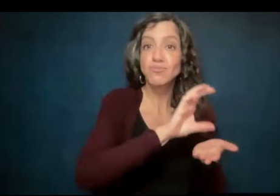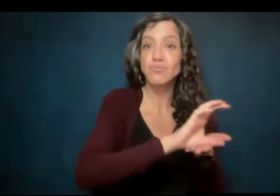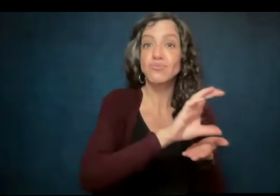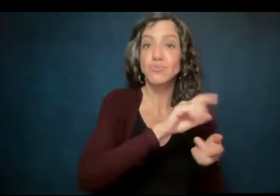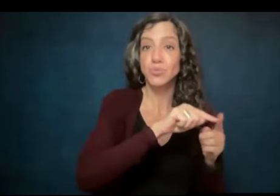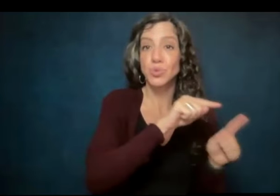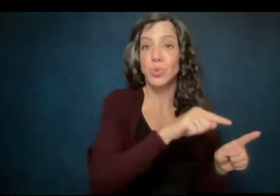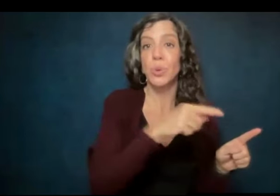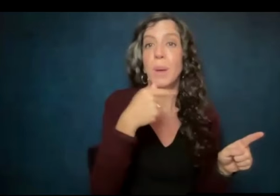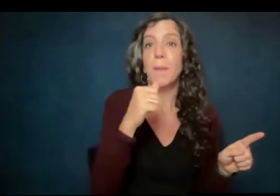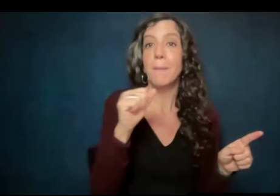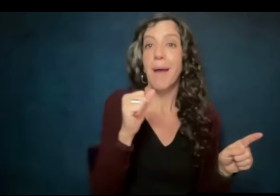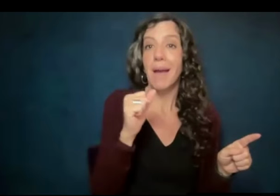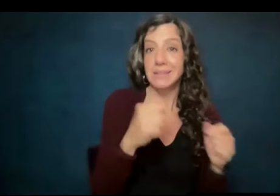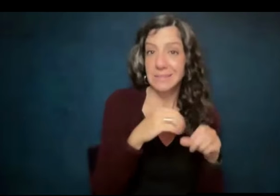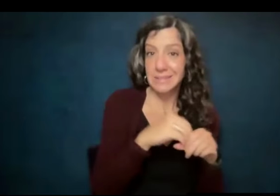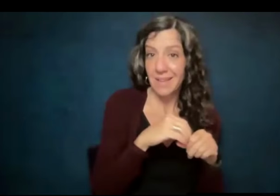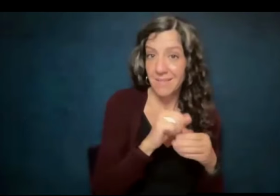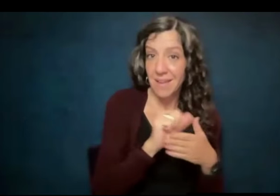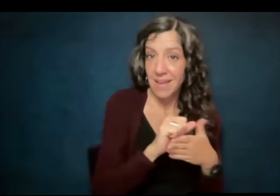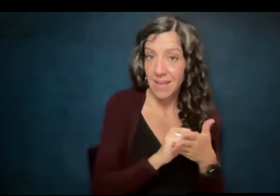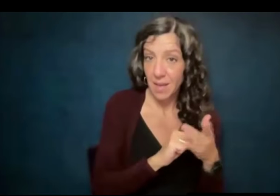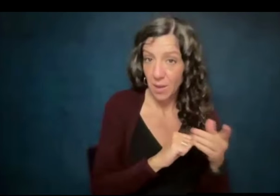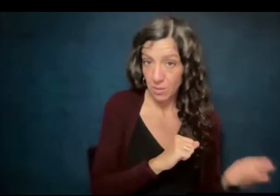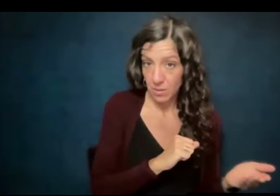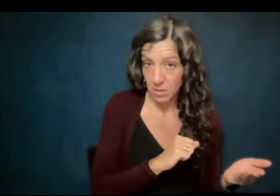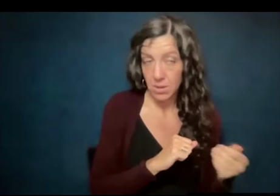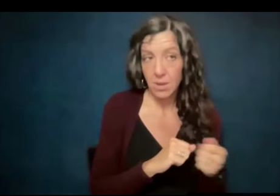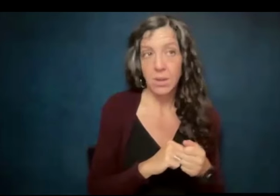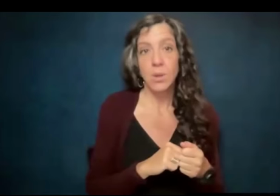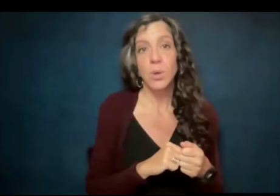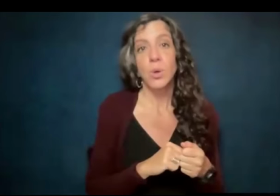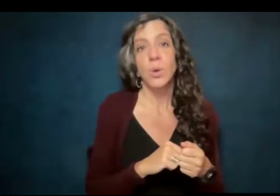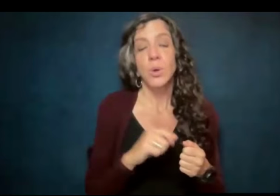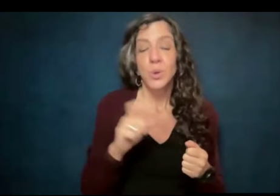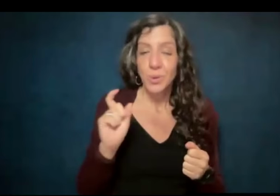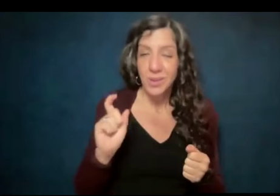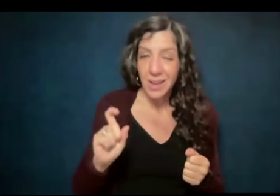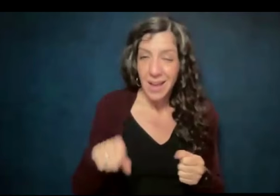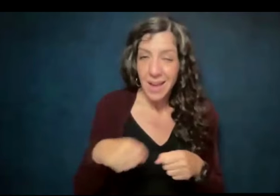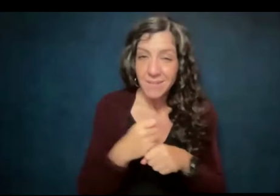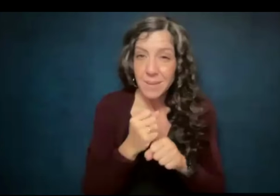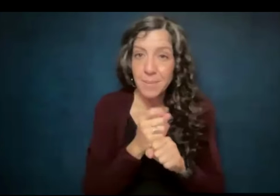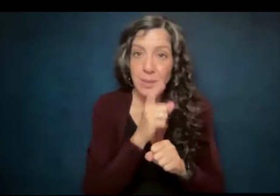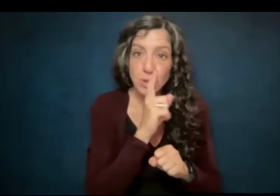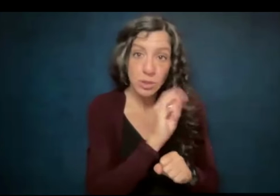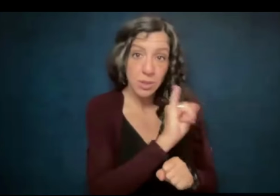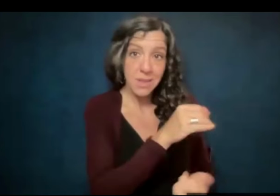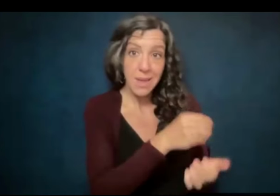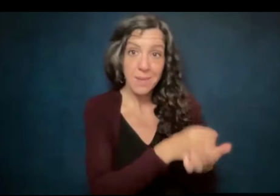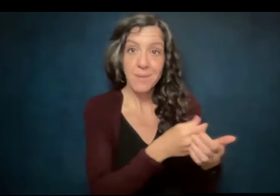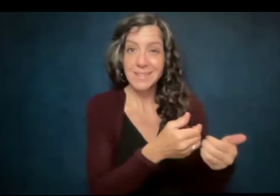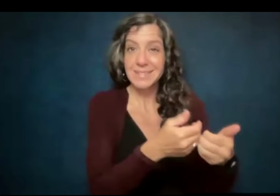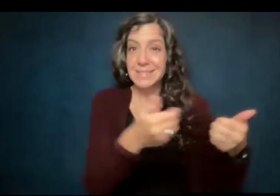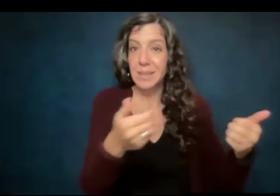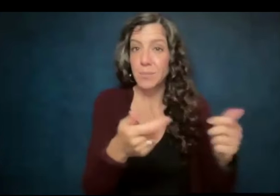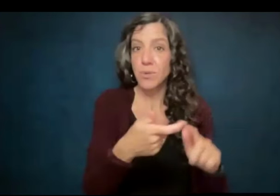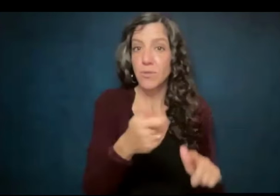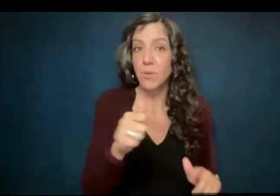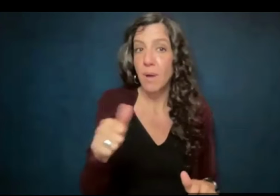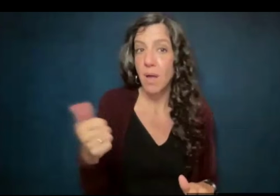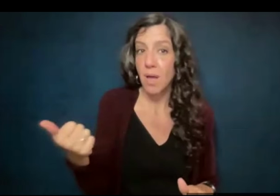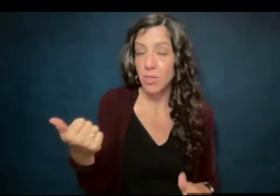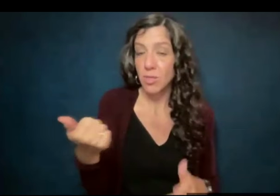PASS savings account, um, you've got to make sure to keep that money separate from